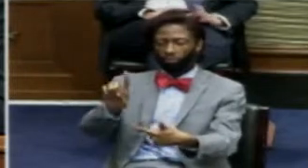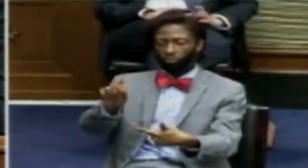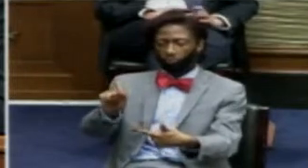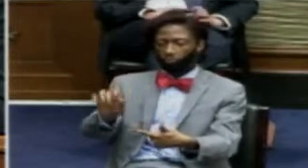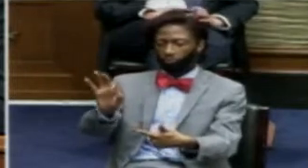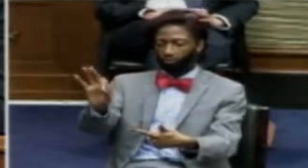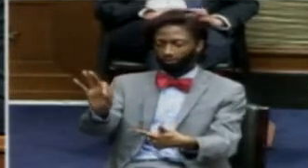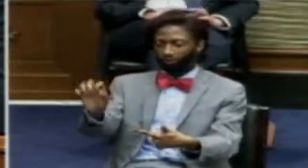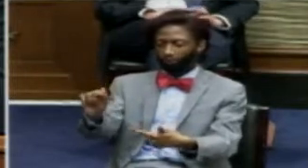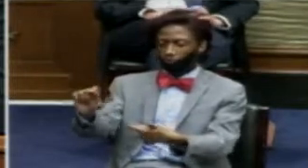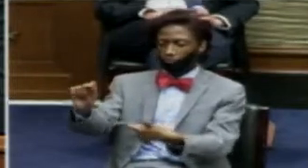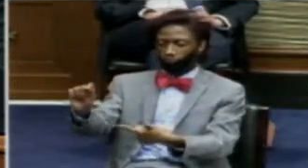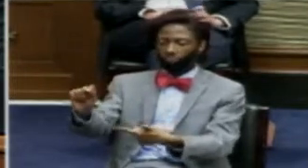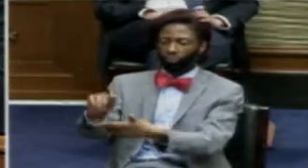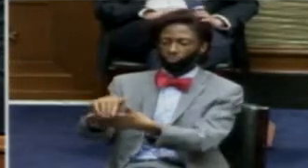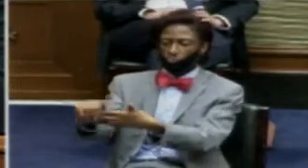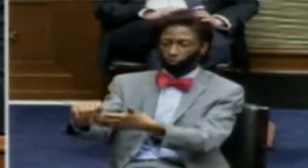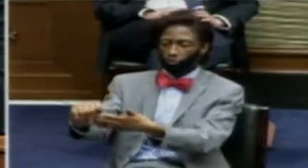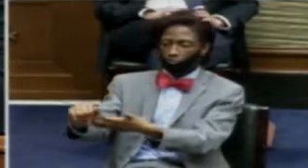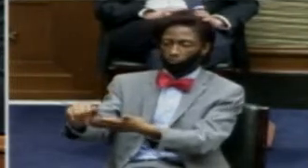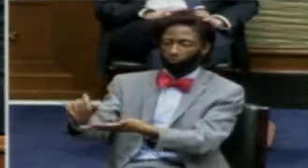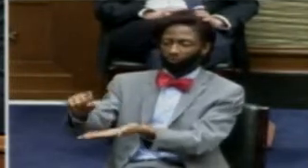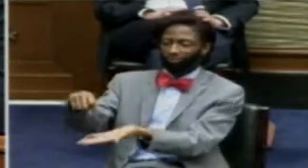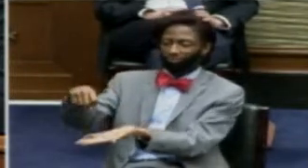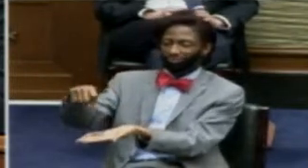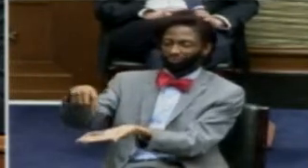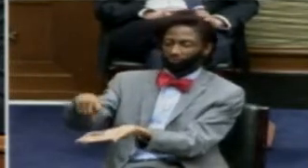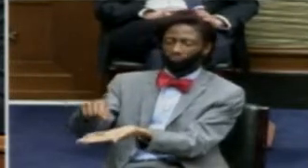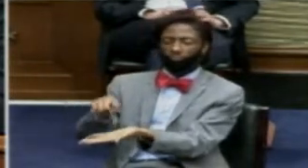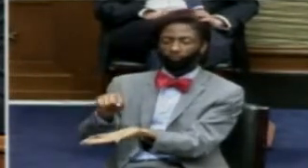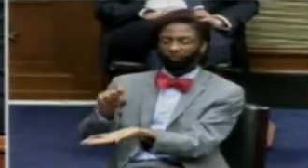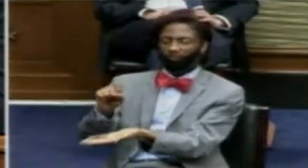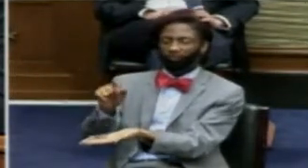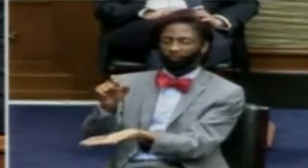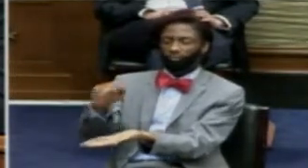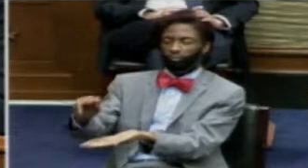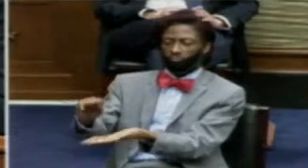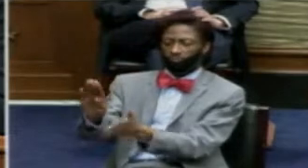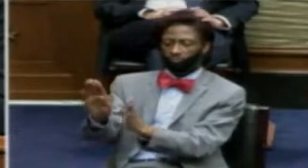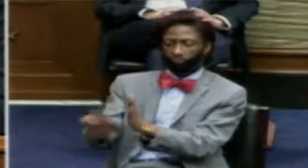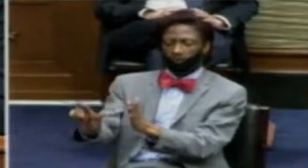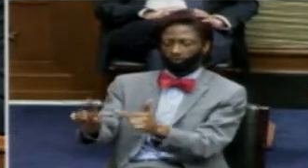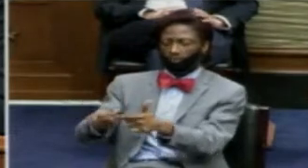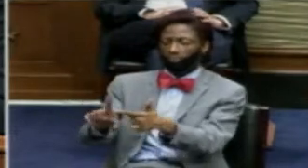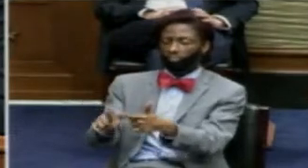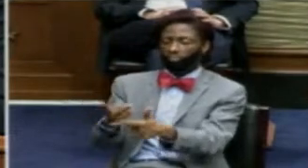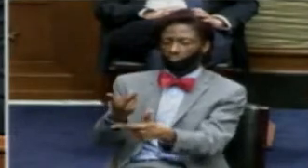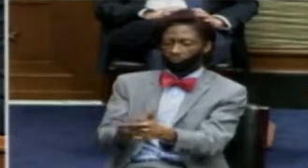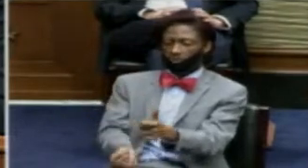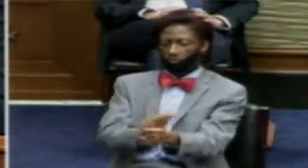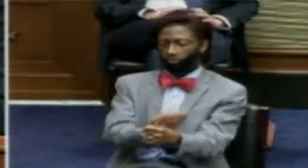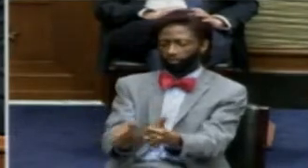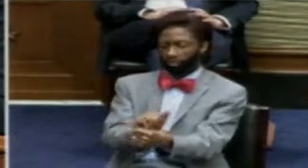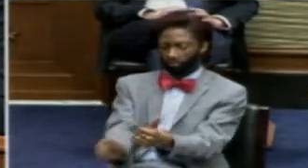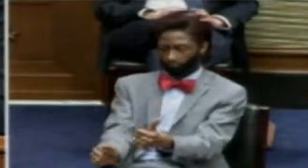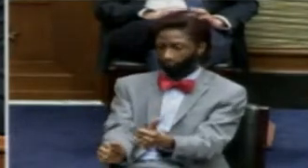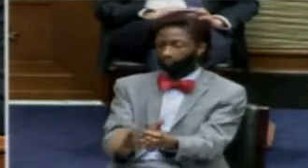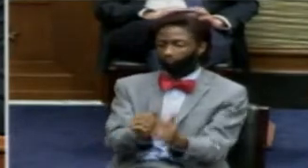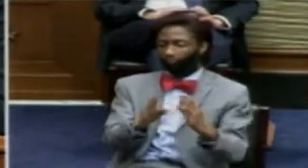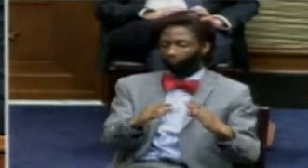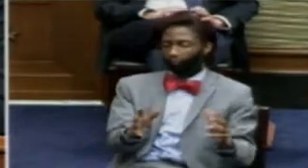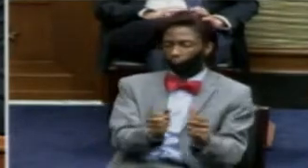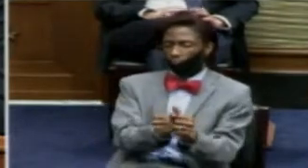trillion stimulus bill. Both those bills passed the House of Representatives without a single Republican